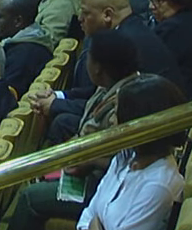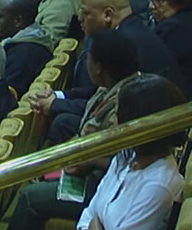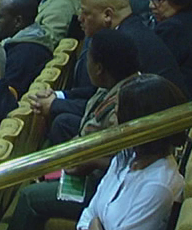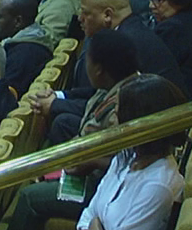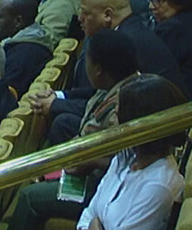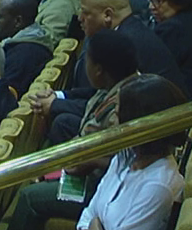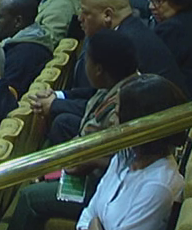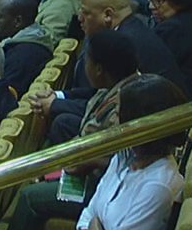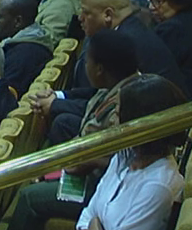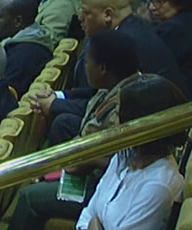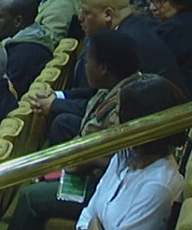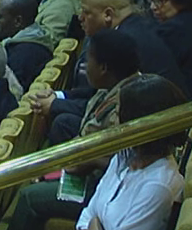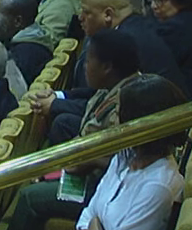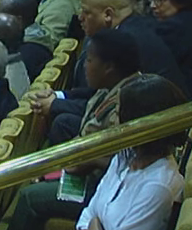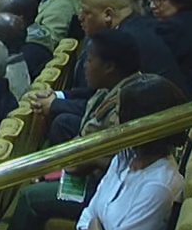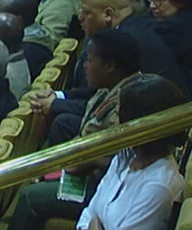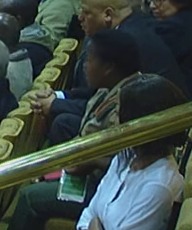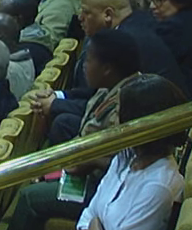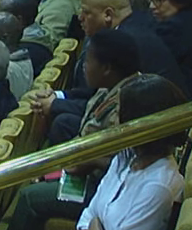in the gallery.